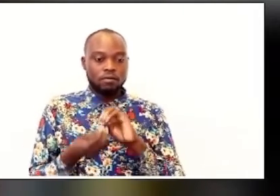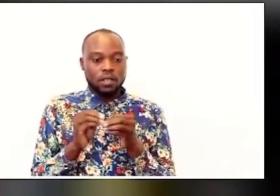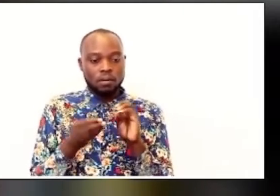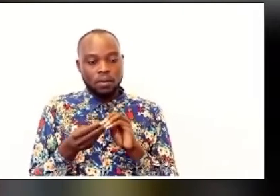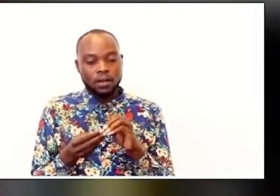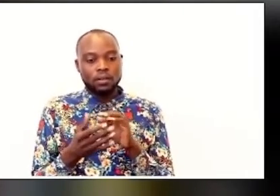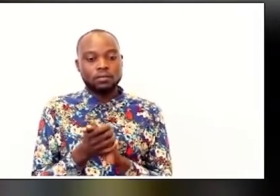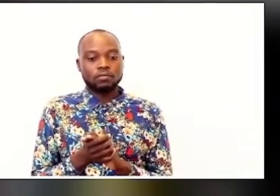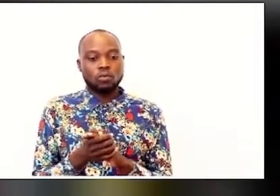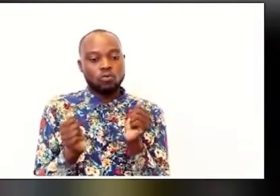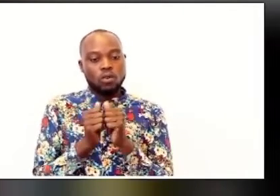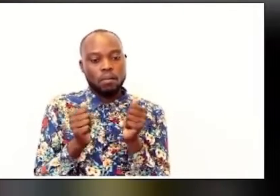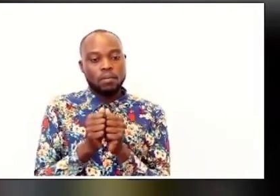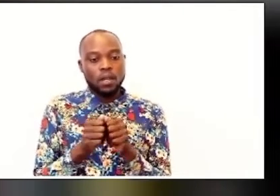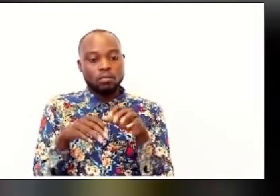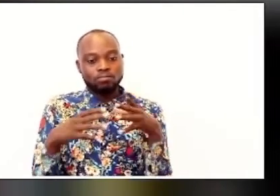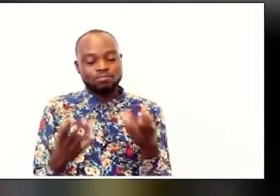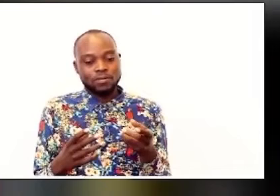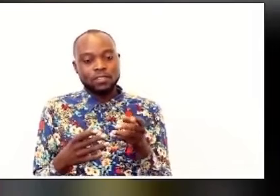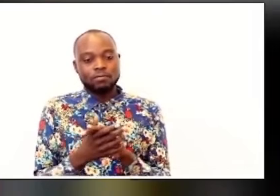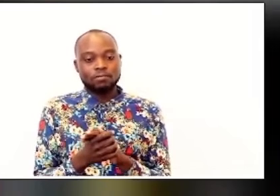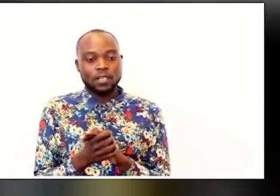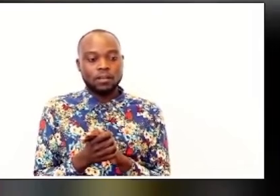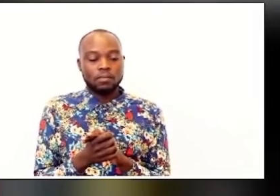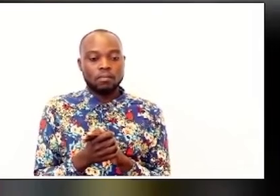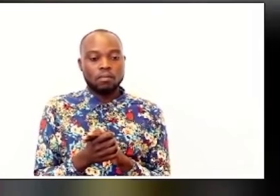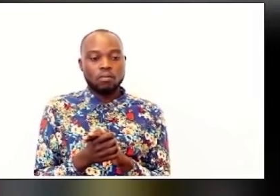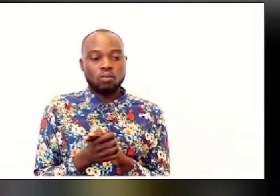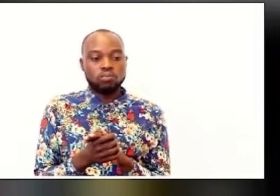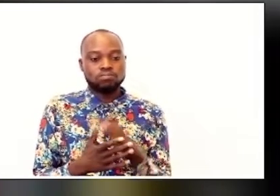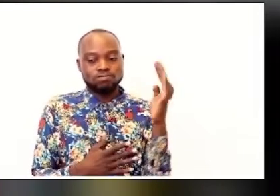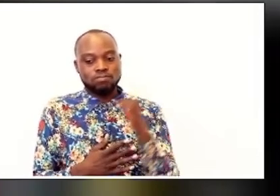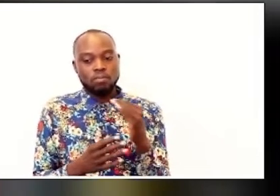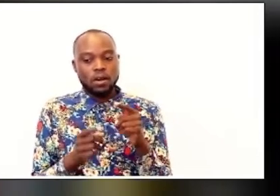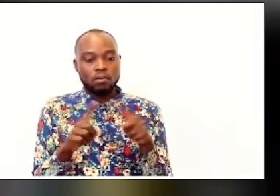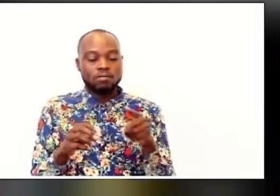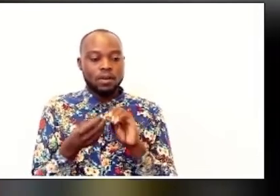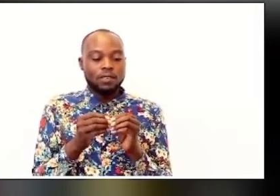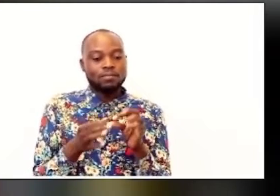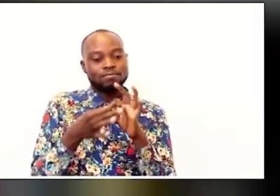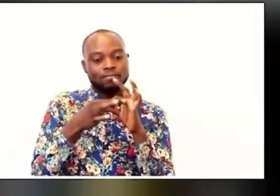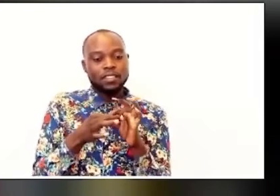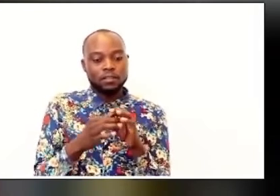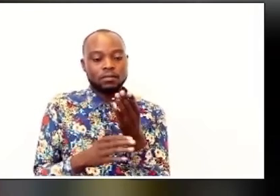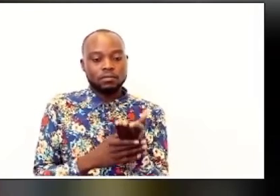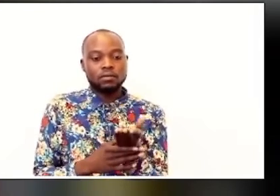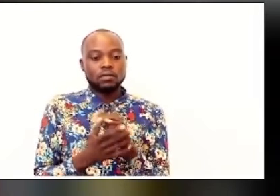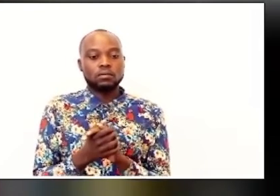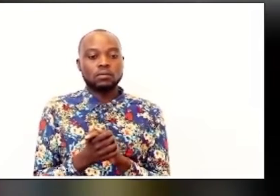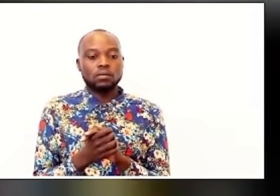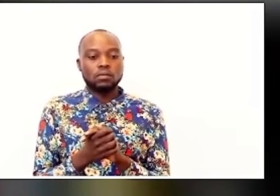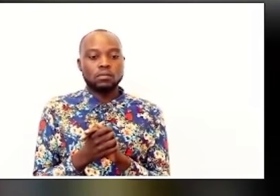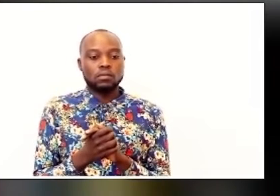rest, particularly, that COPs can actually deliver if we come prepared and we get to a grip of the current